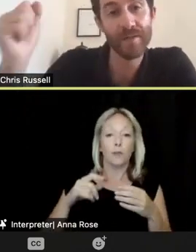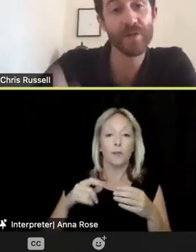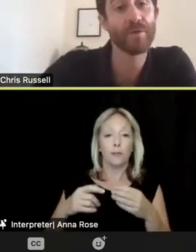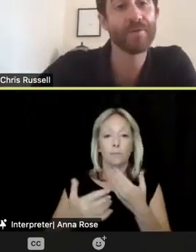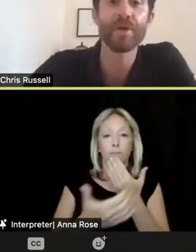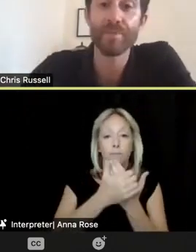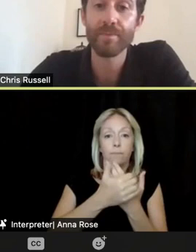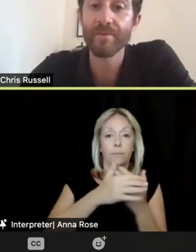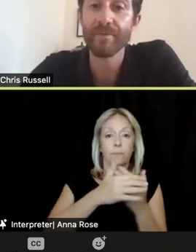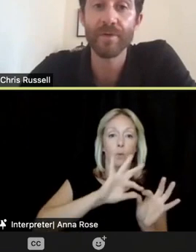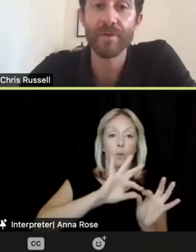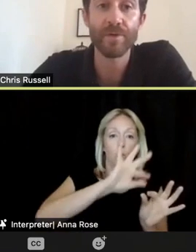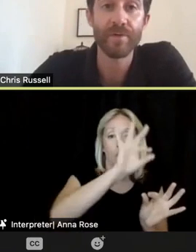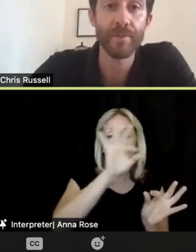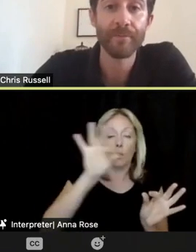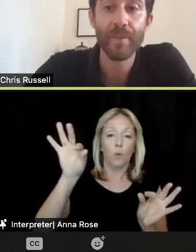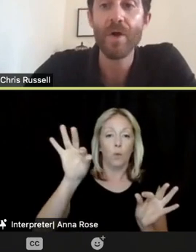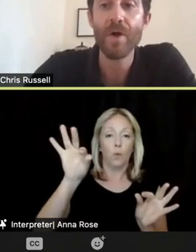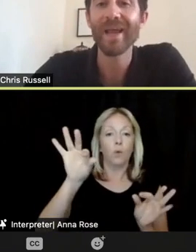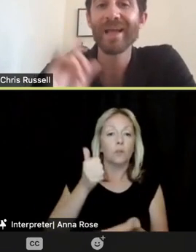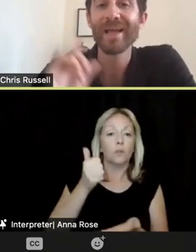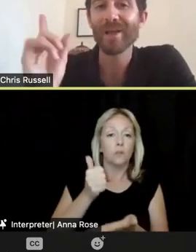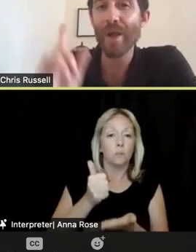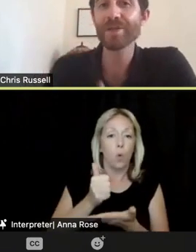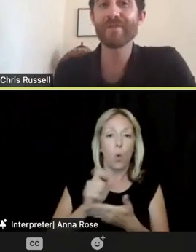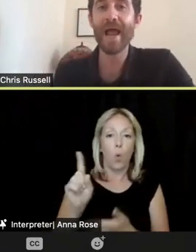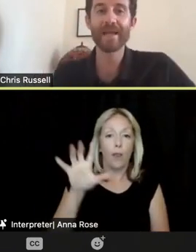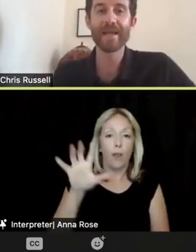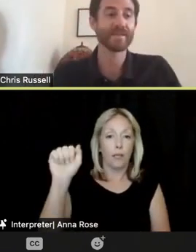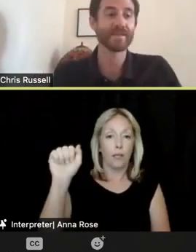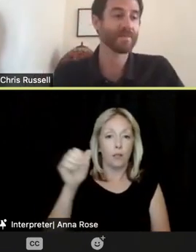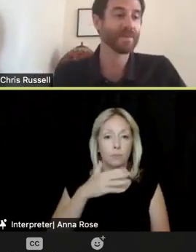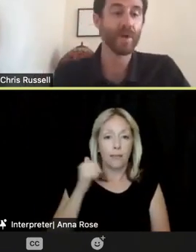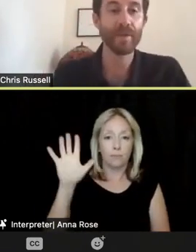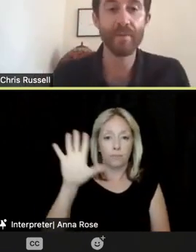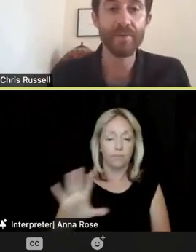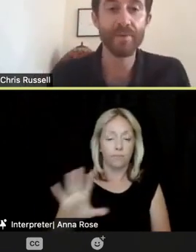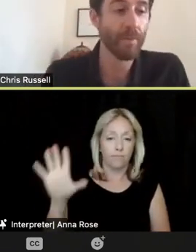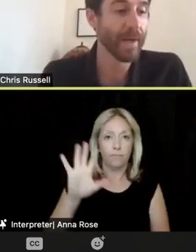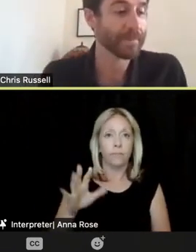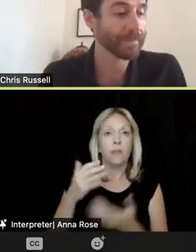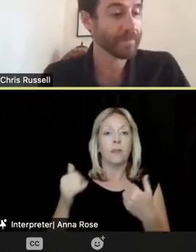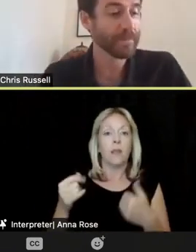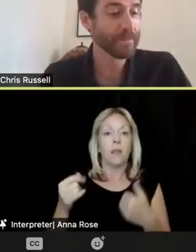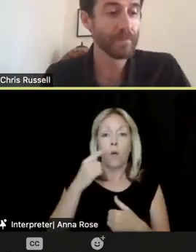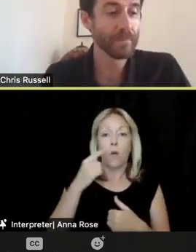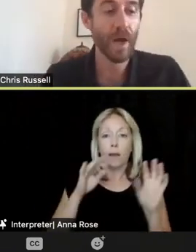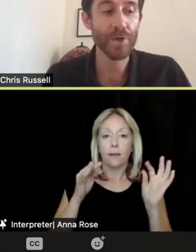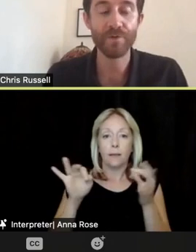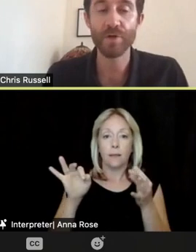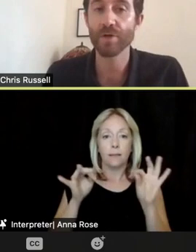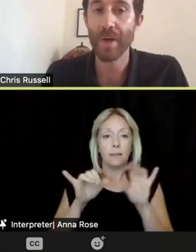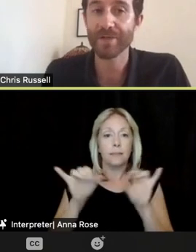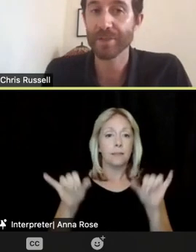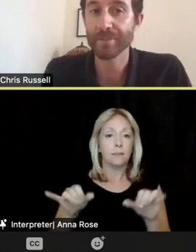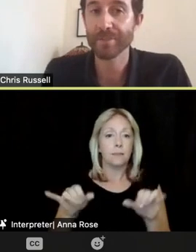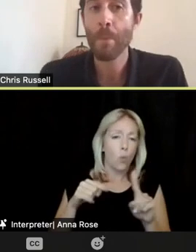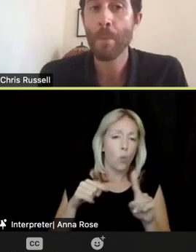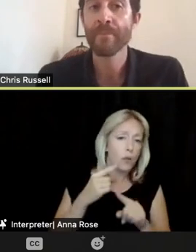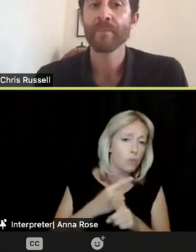supporting his preferred visual field. Okay, the question of eye gaze systems, when are they appropriate?